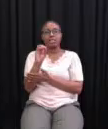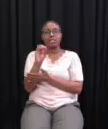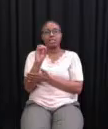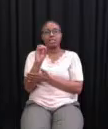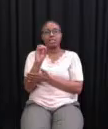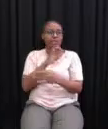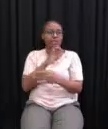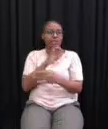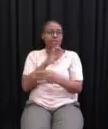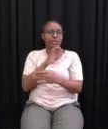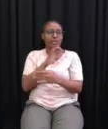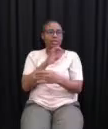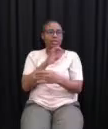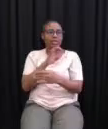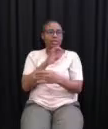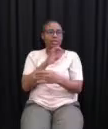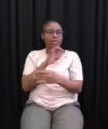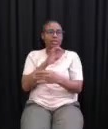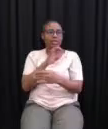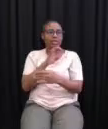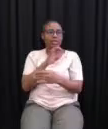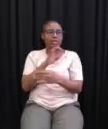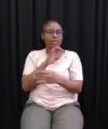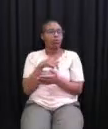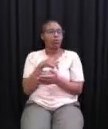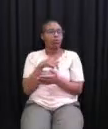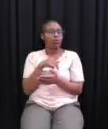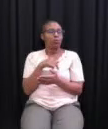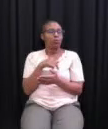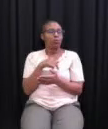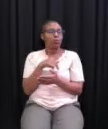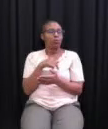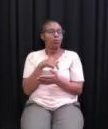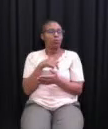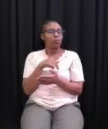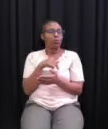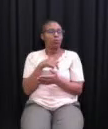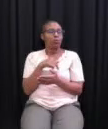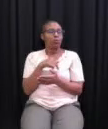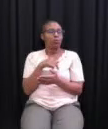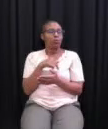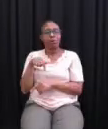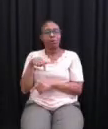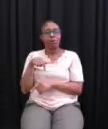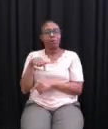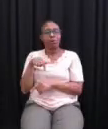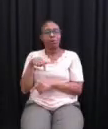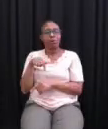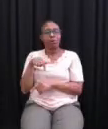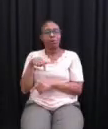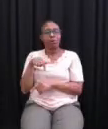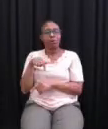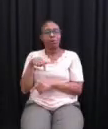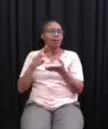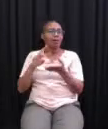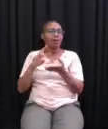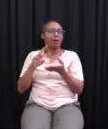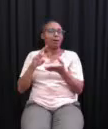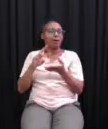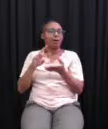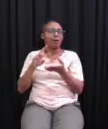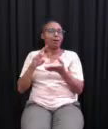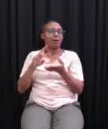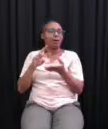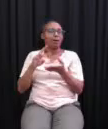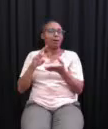We've got hydropower, and we've got the young people to work with this technology. So the question for Kenya's engineers,